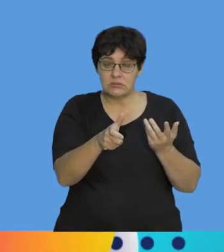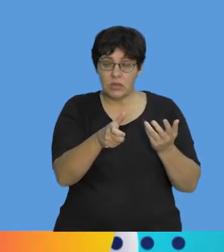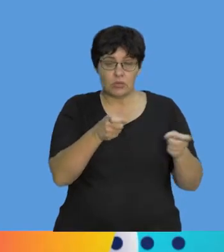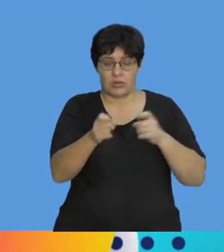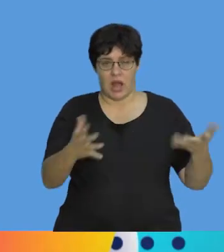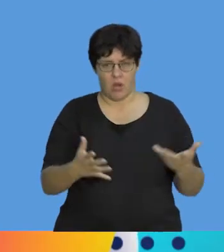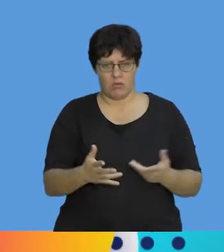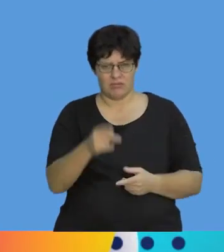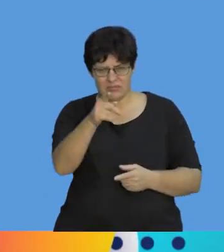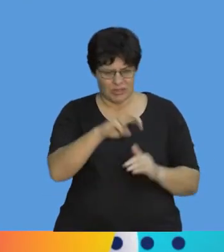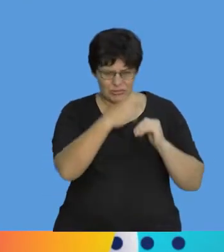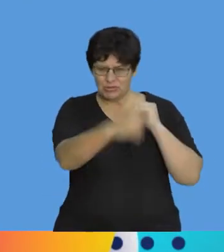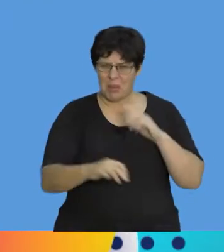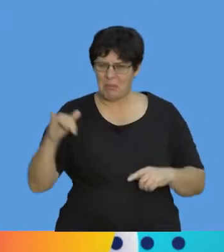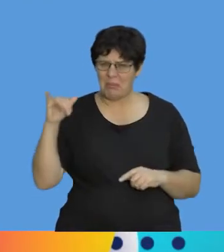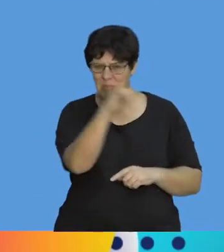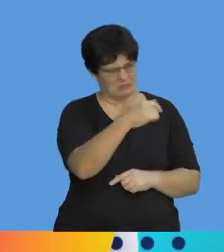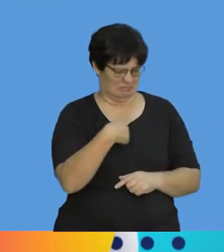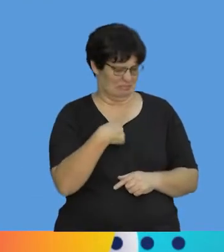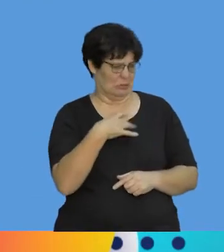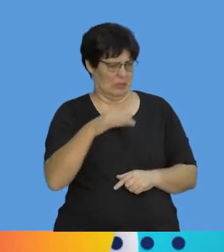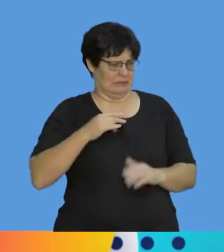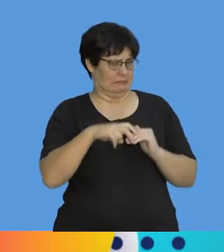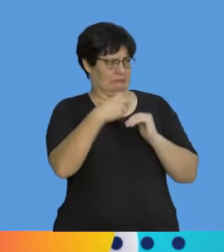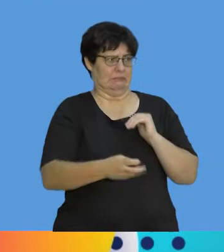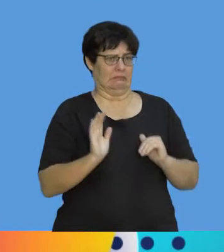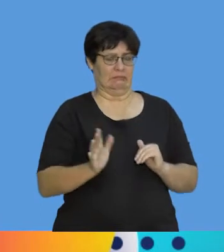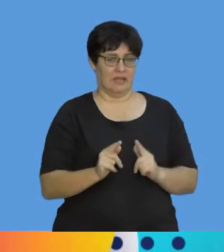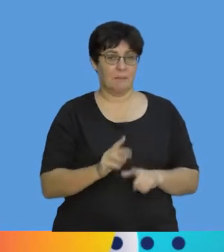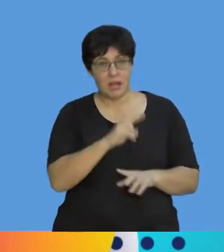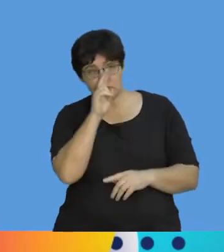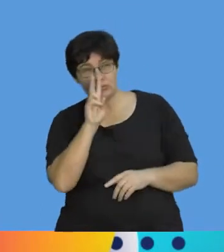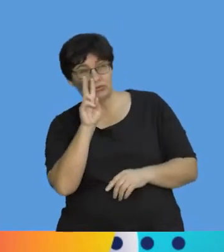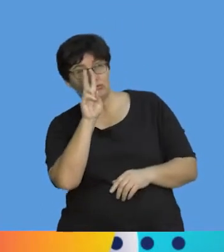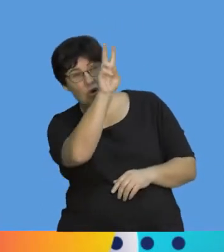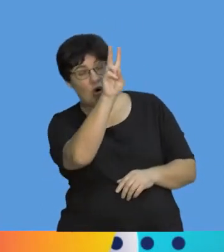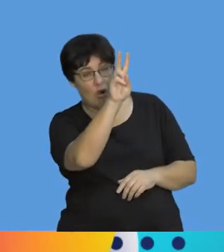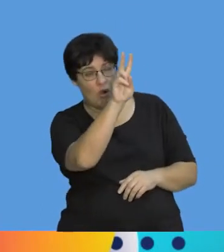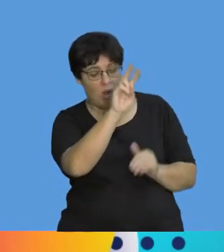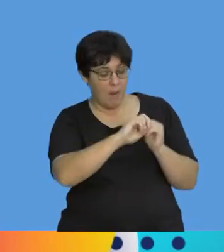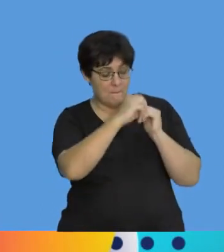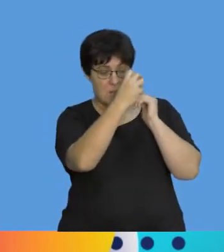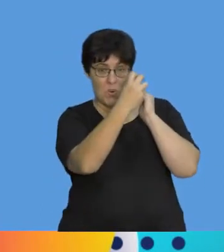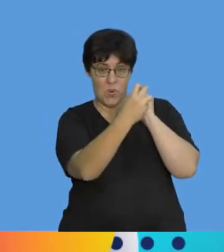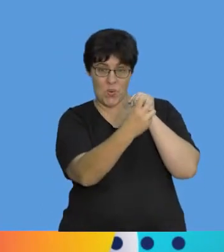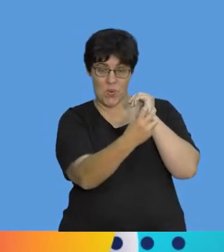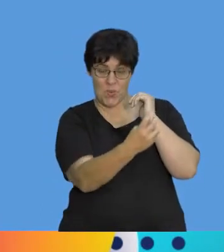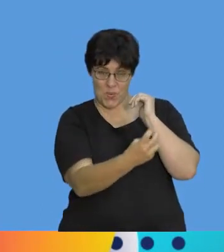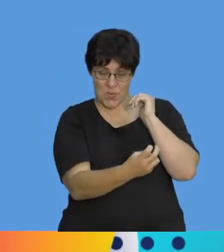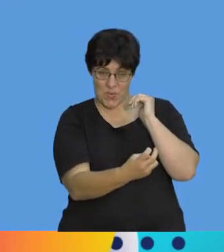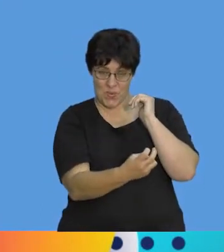good working aeroplane does not appeal. But if you've ever watched skydivers, and if you've ever